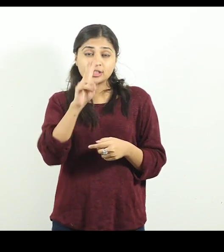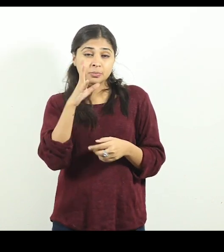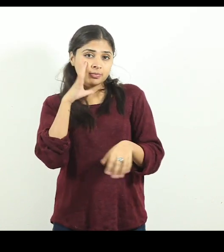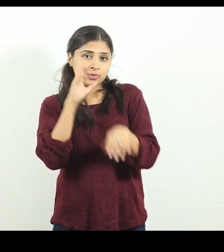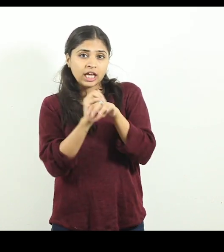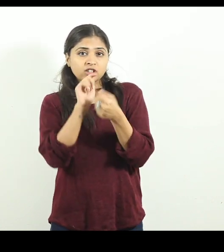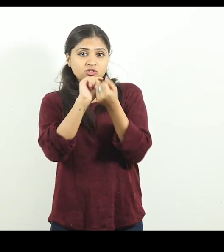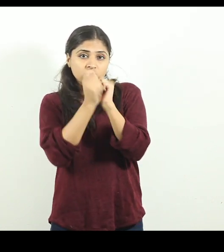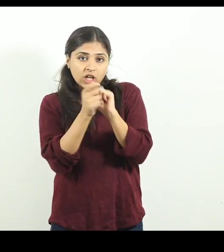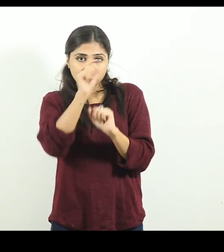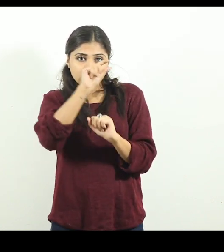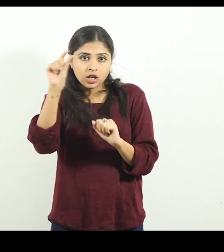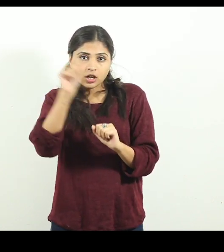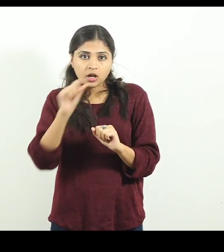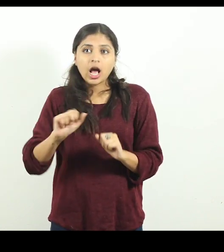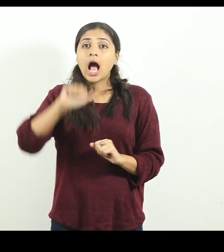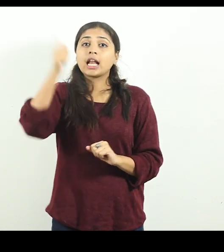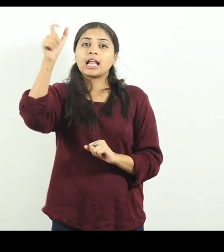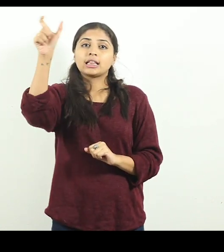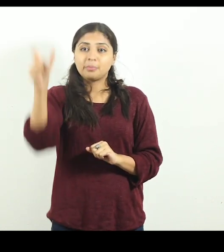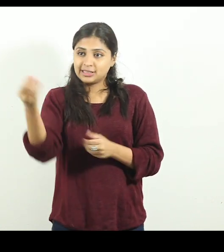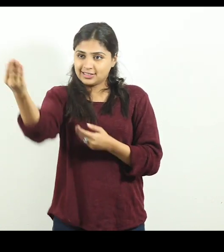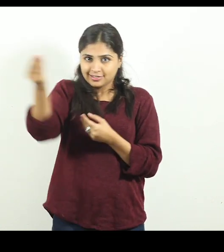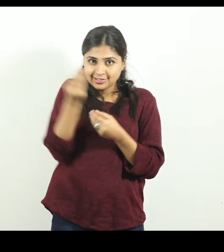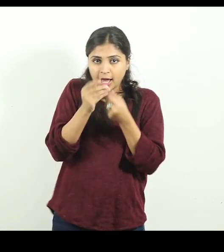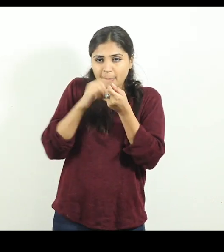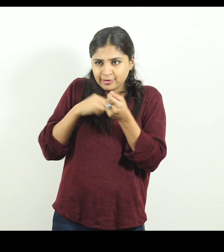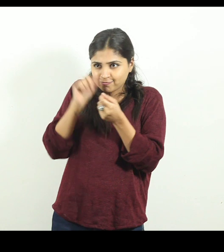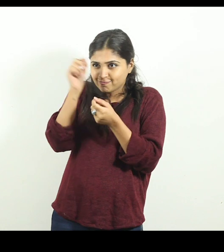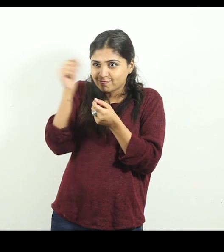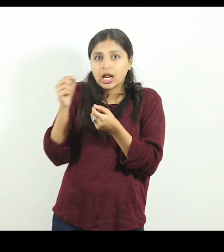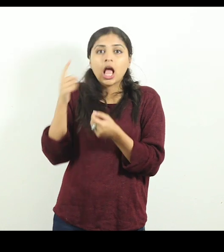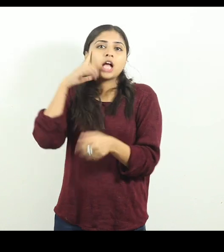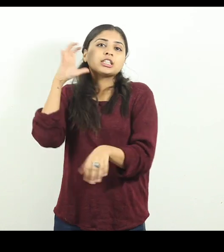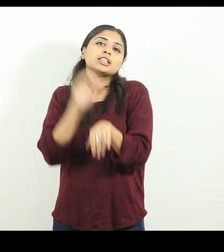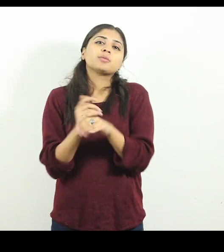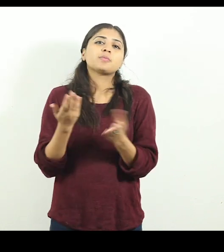to a document of another person.